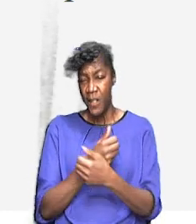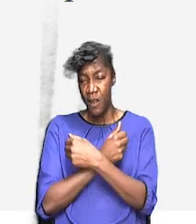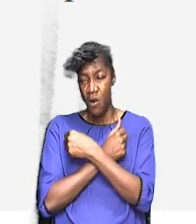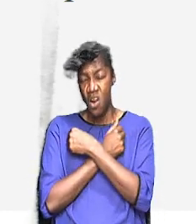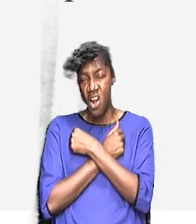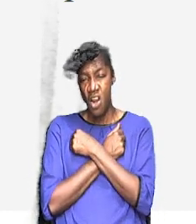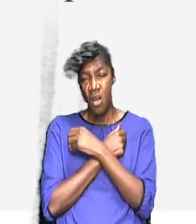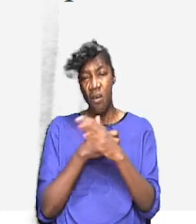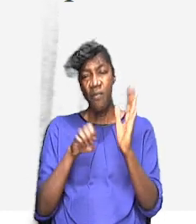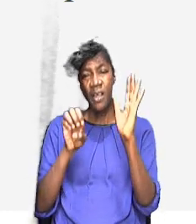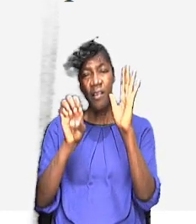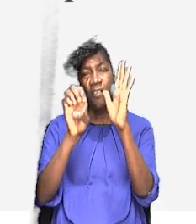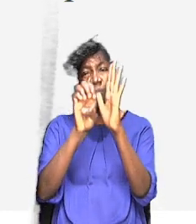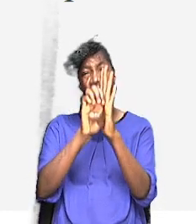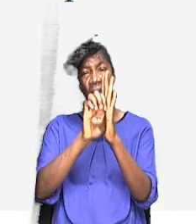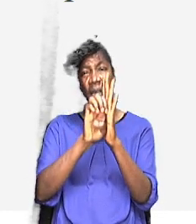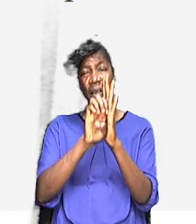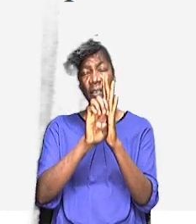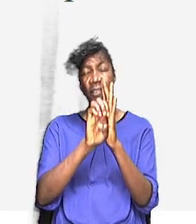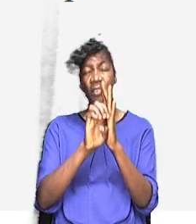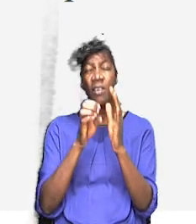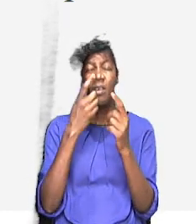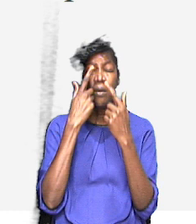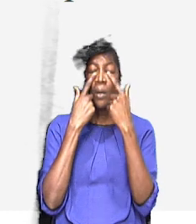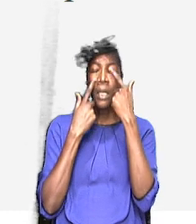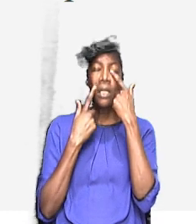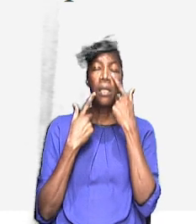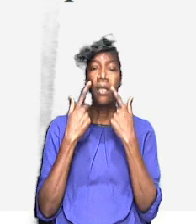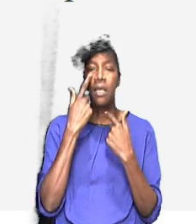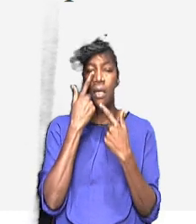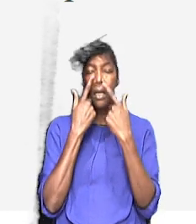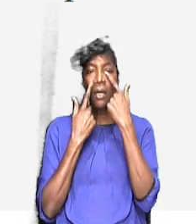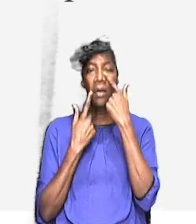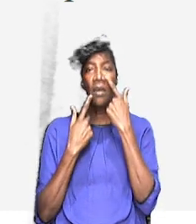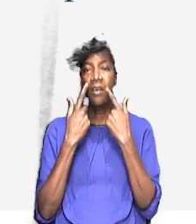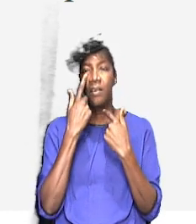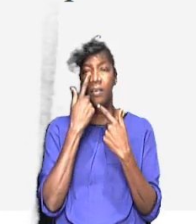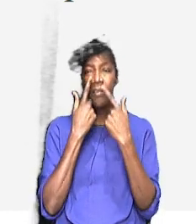was expressed with her tears, praise God. So the act of